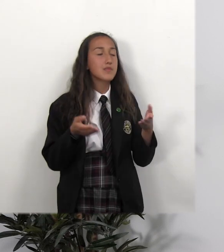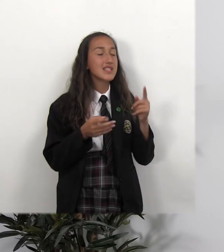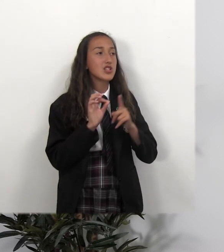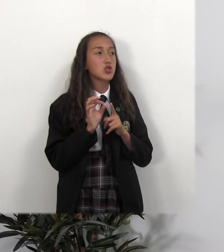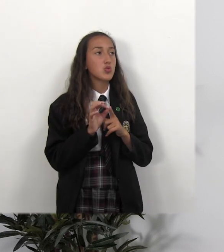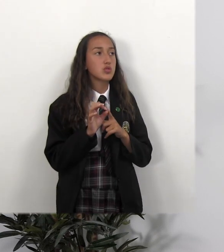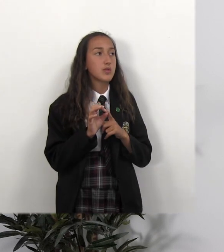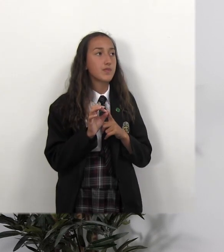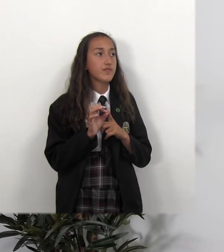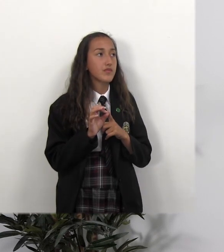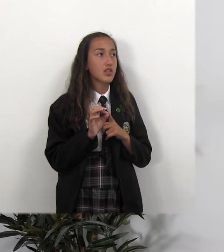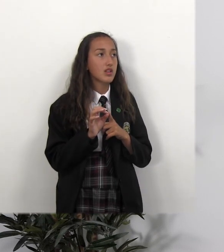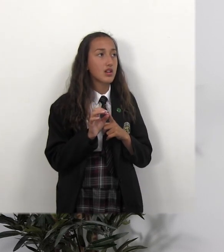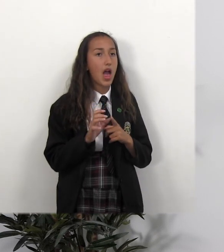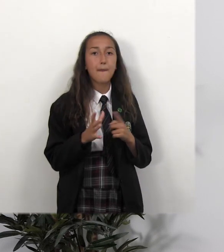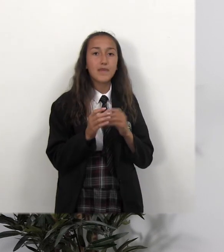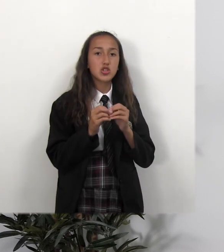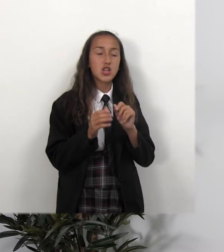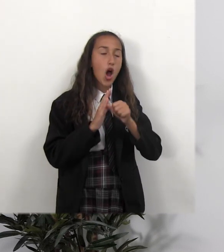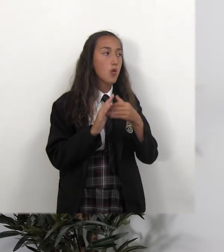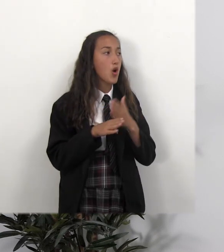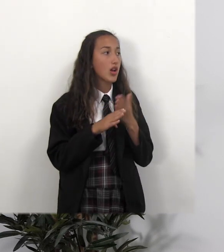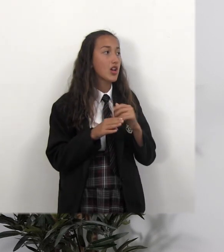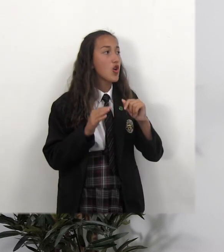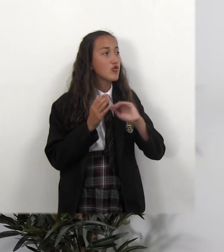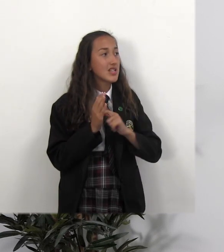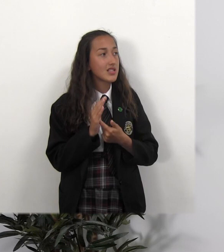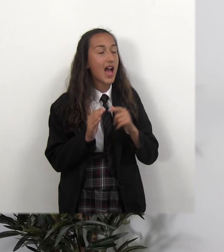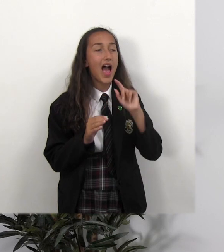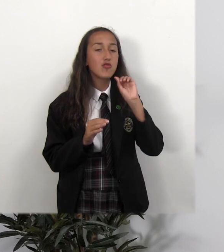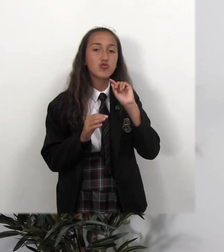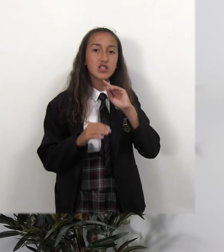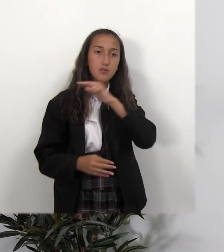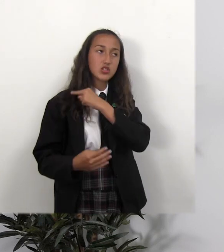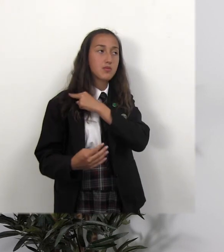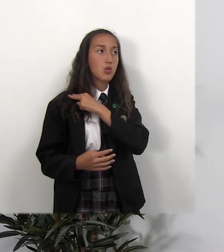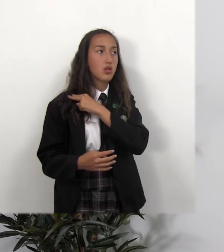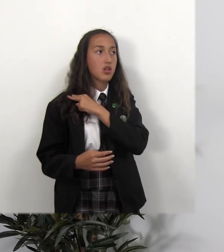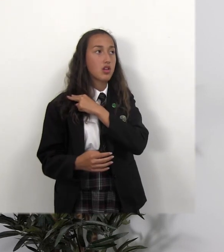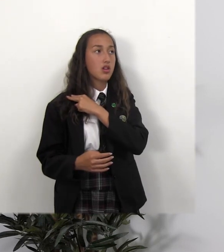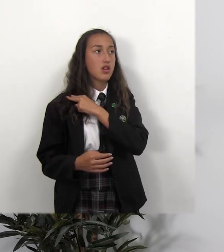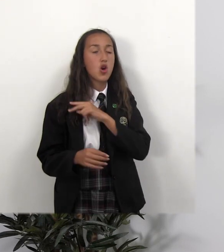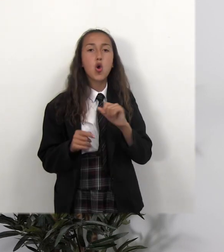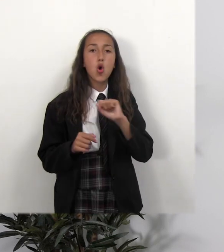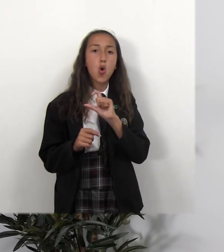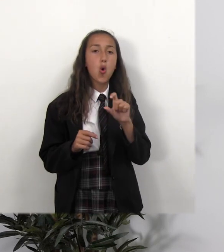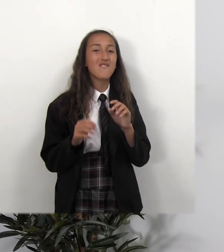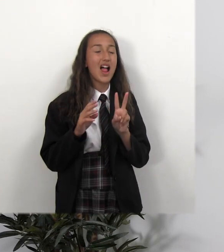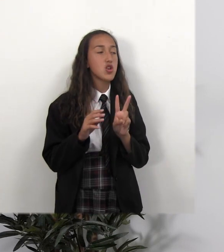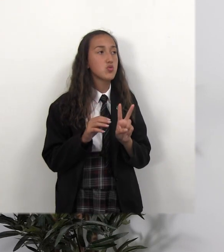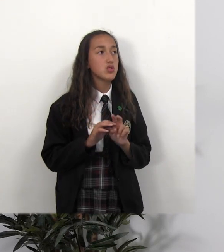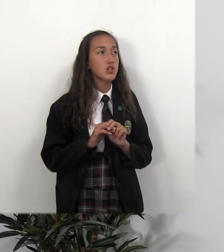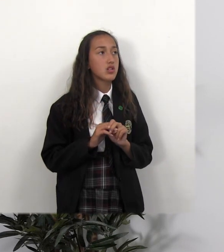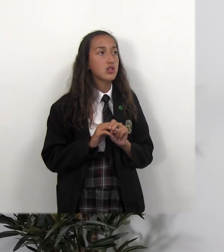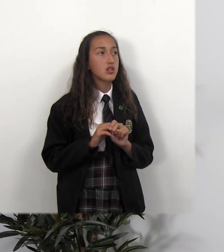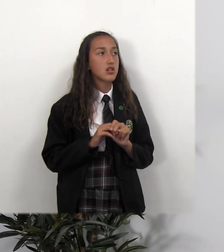in our care are inspired to be ambitious, hard-working, resilient and responsible, which are our core values.